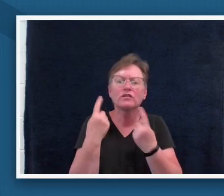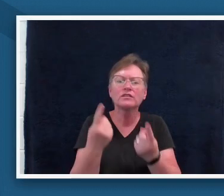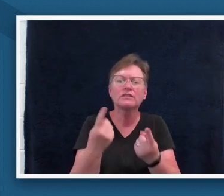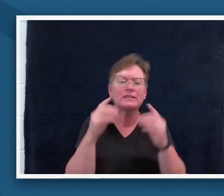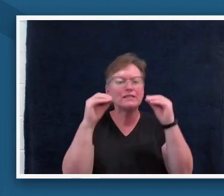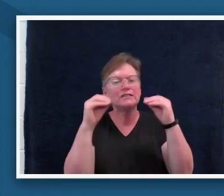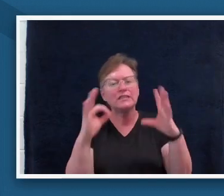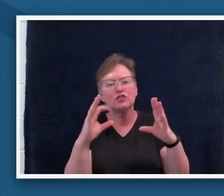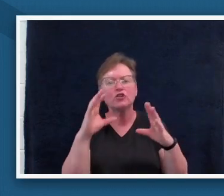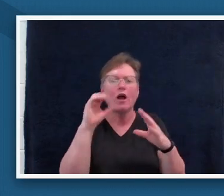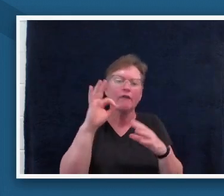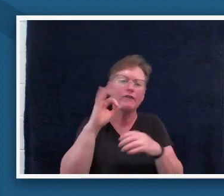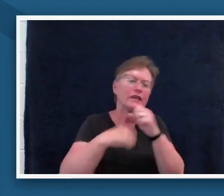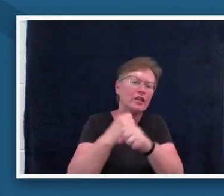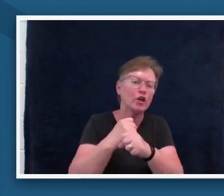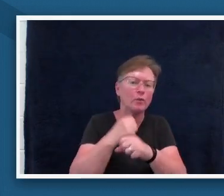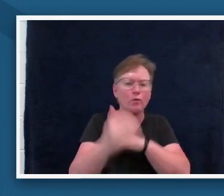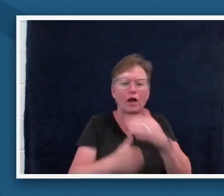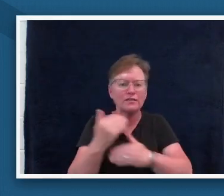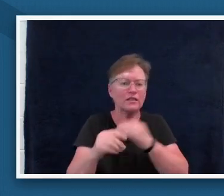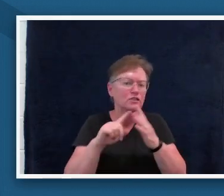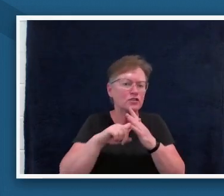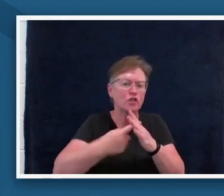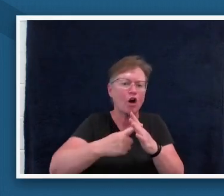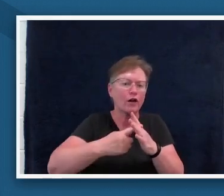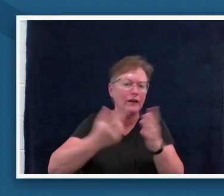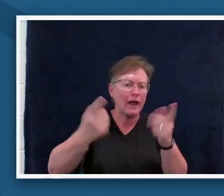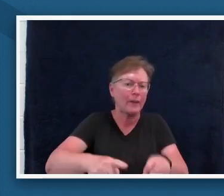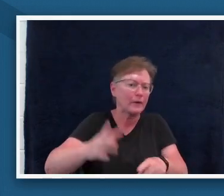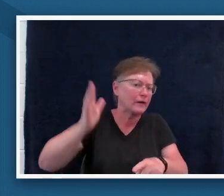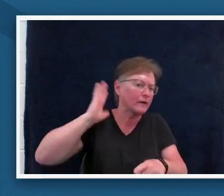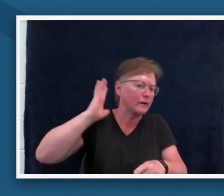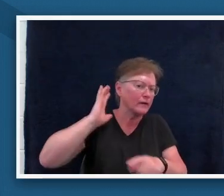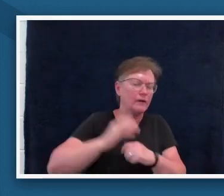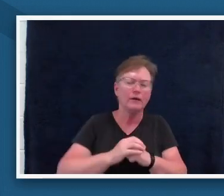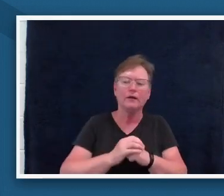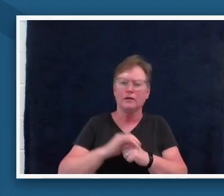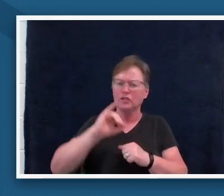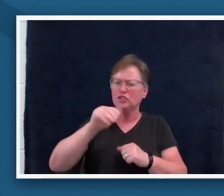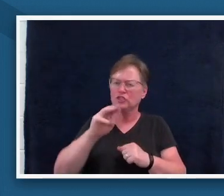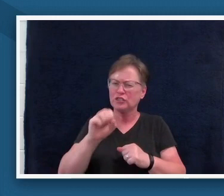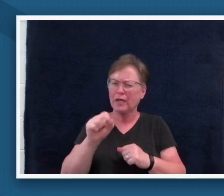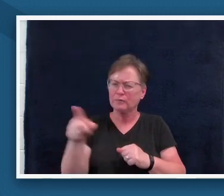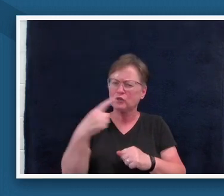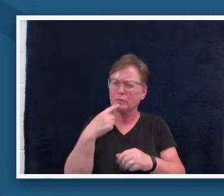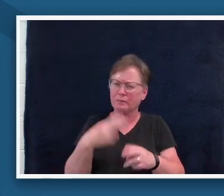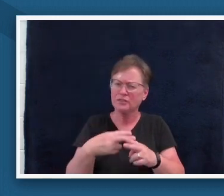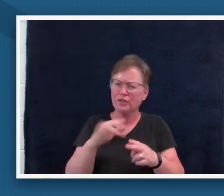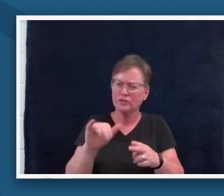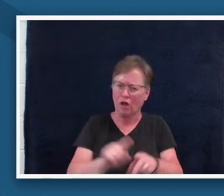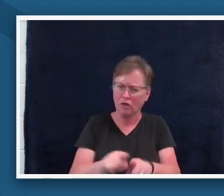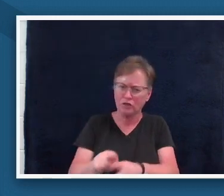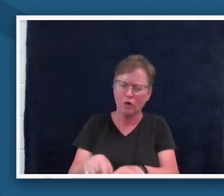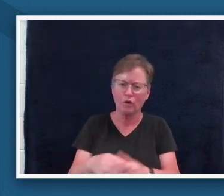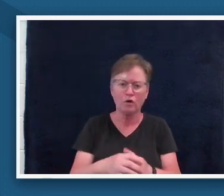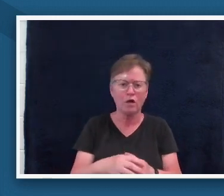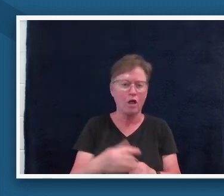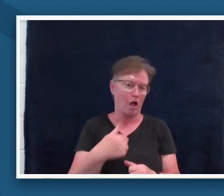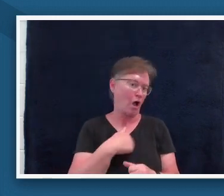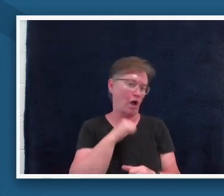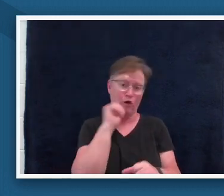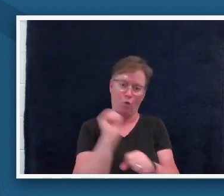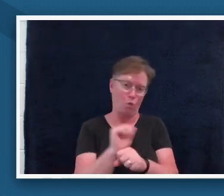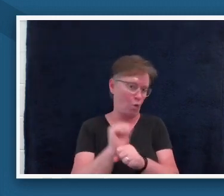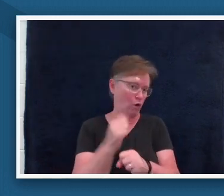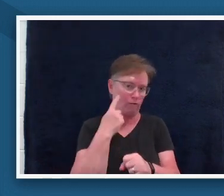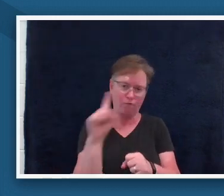happening. You know, at the end, you know, James, you alluded to this as well. I tell people all the time, I don't work for anyone else but children. And